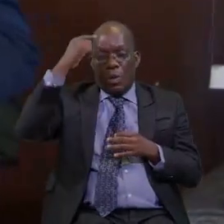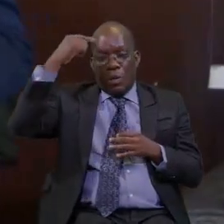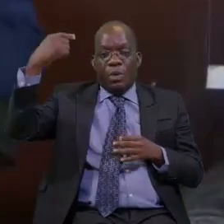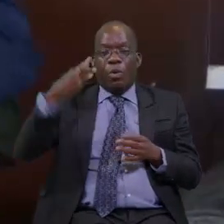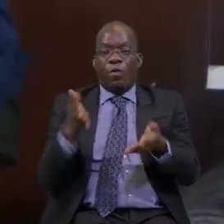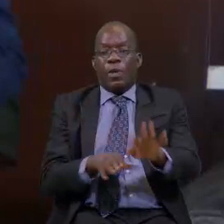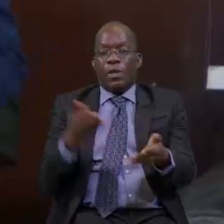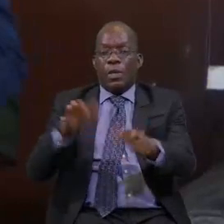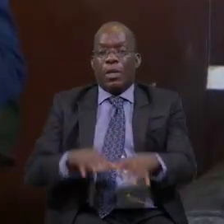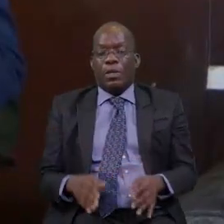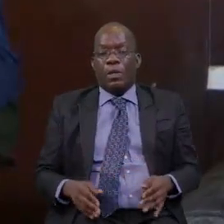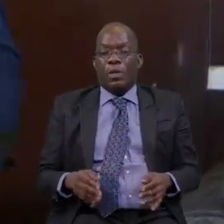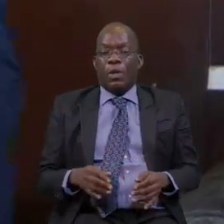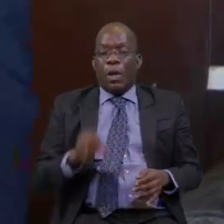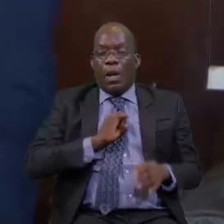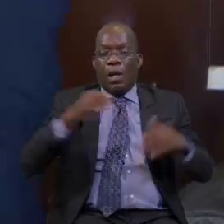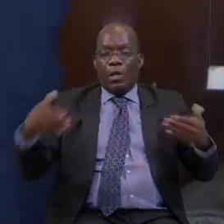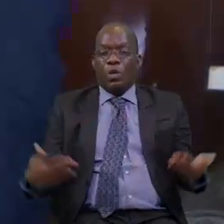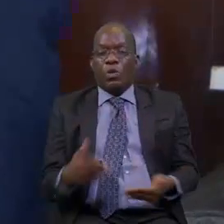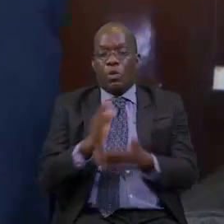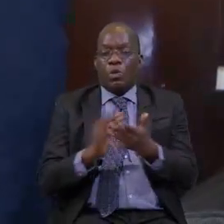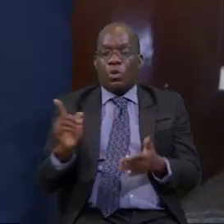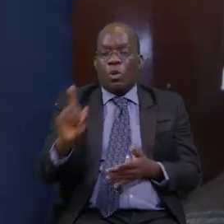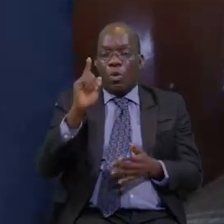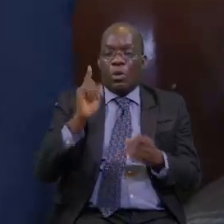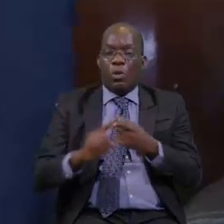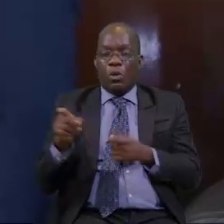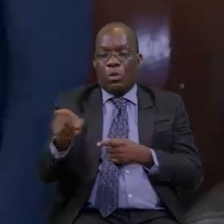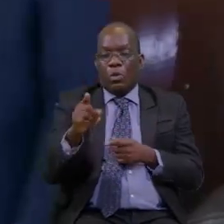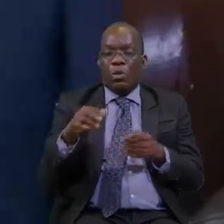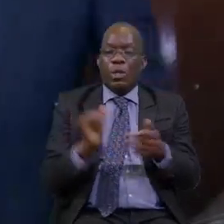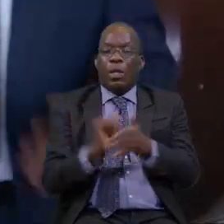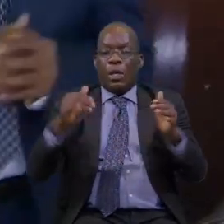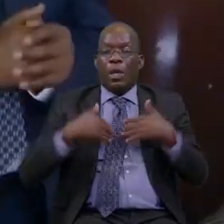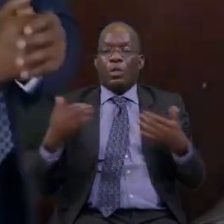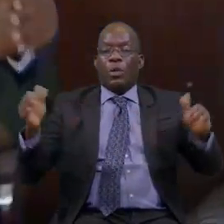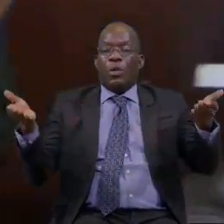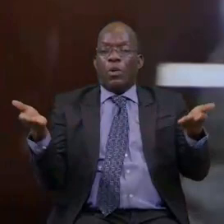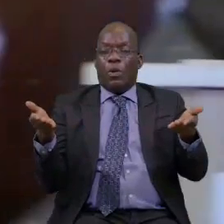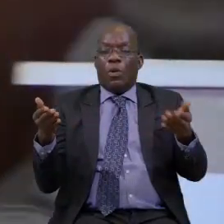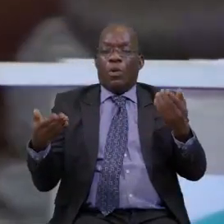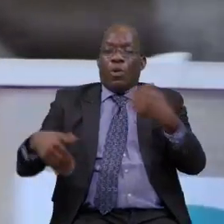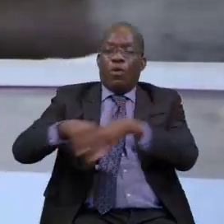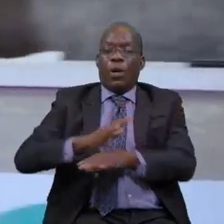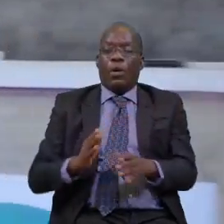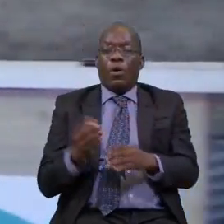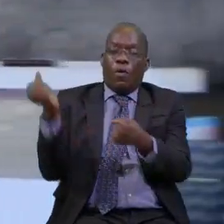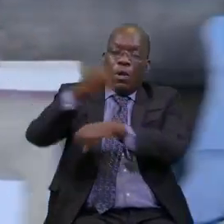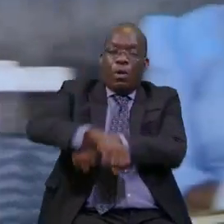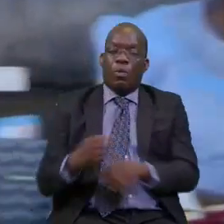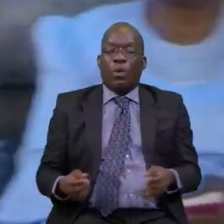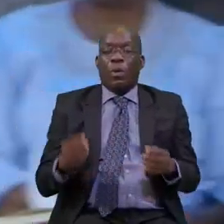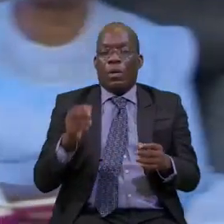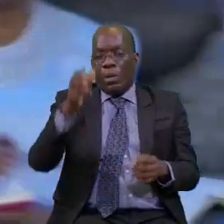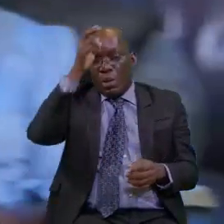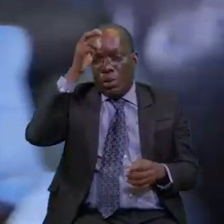I'm introducing somebody to you who has overcome death. Isaiah came to Ezekiel. You might know